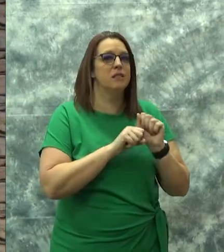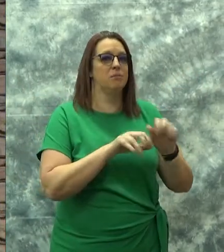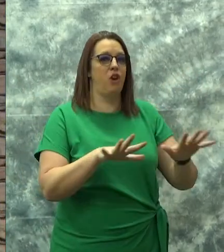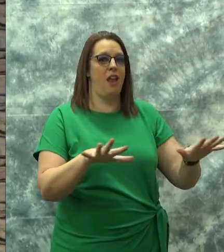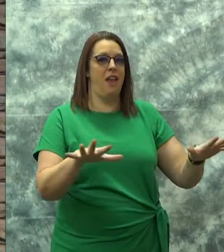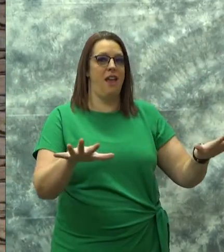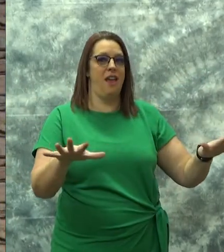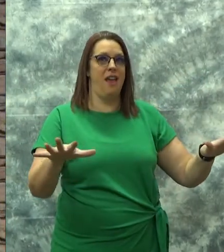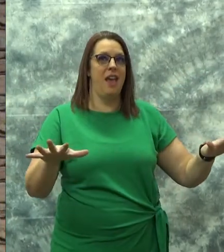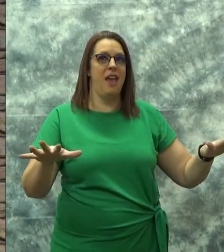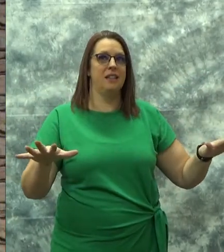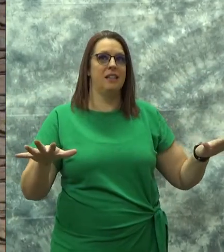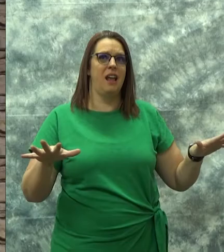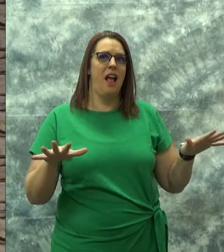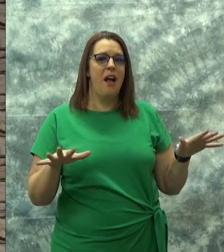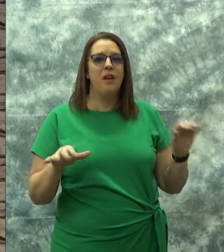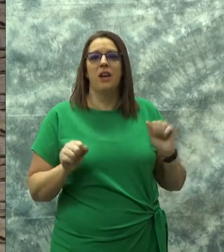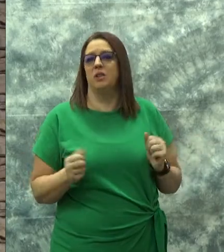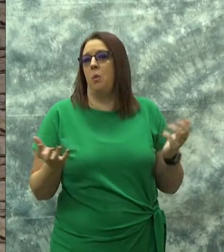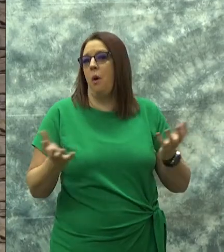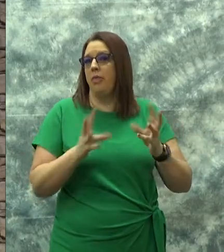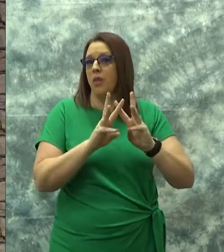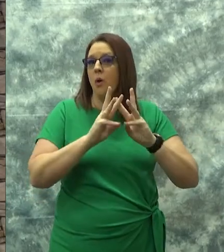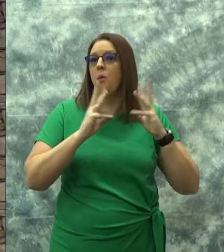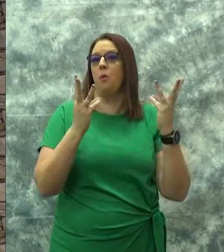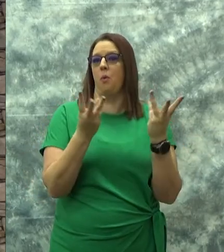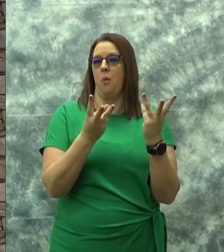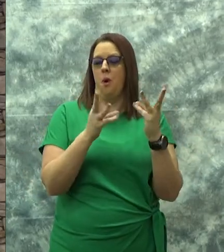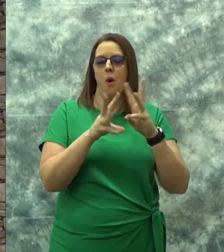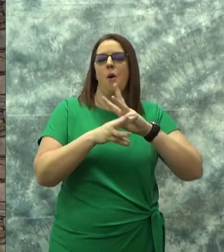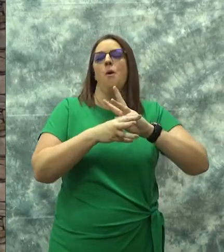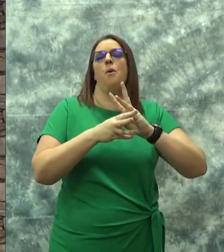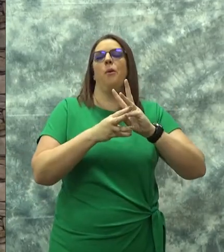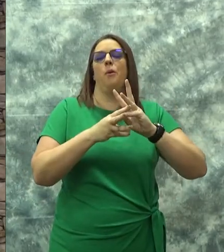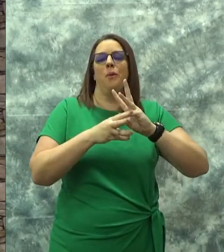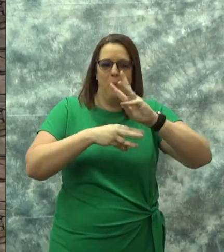it all around.